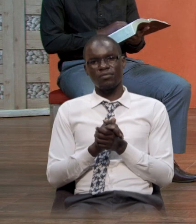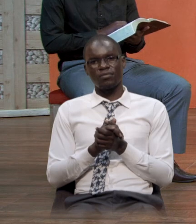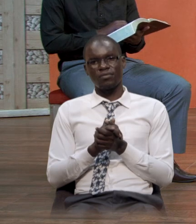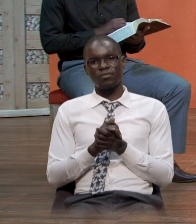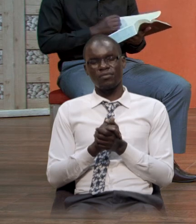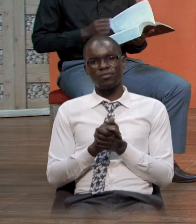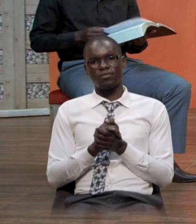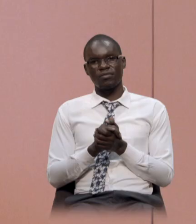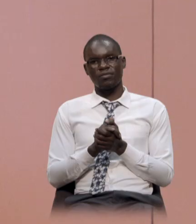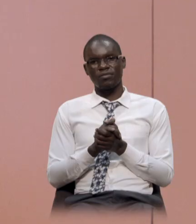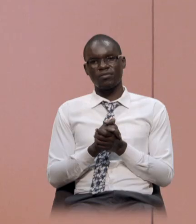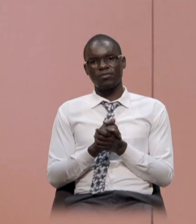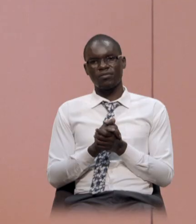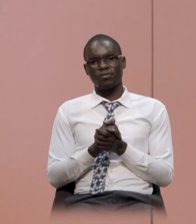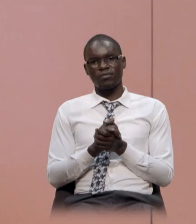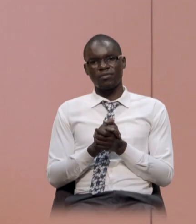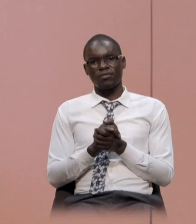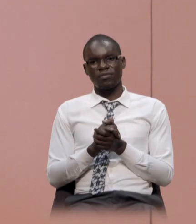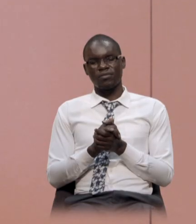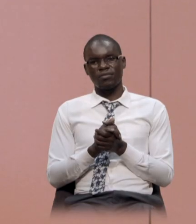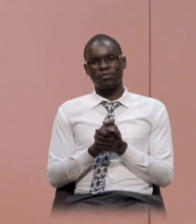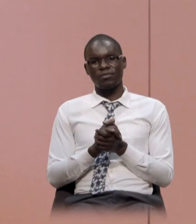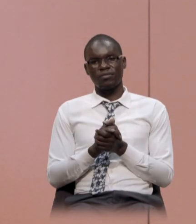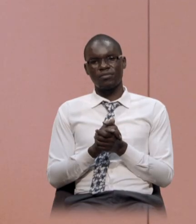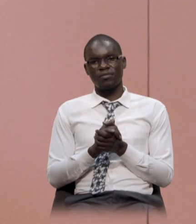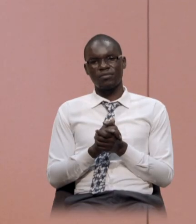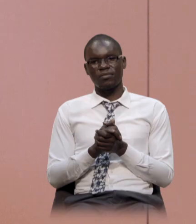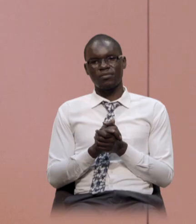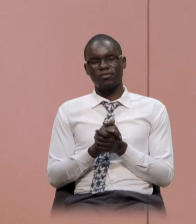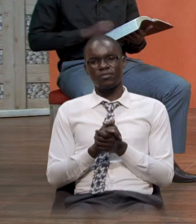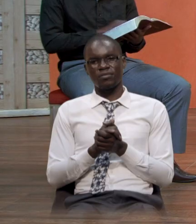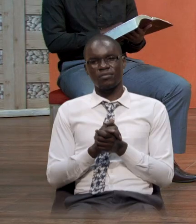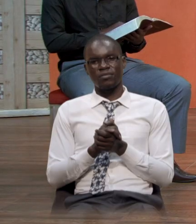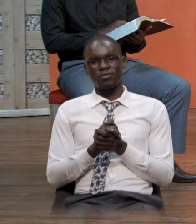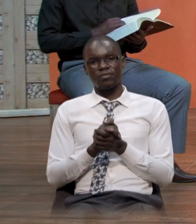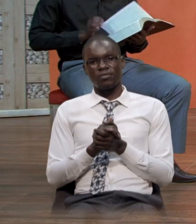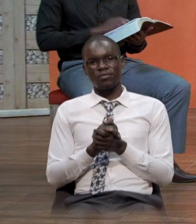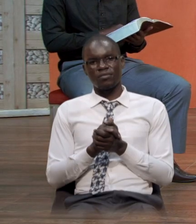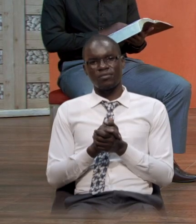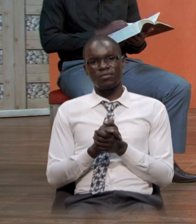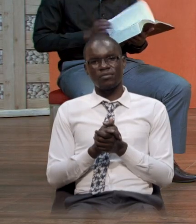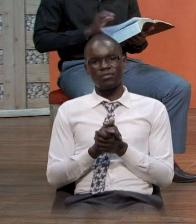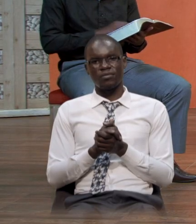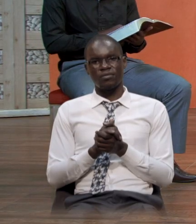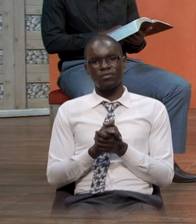I don't know which chapter. You tell me. Goliath. What's the name of this guy? It starts with L.